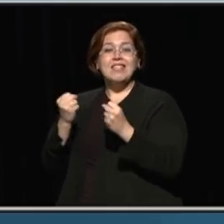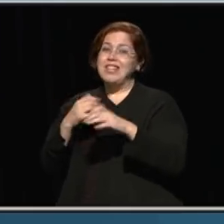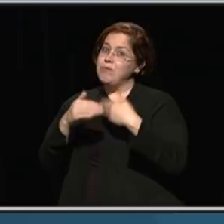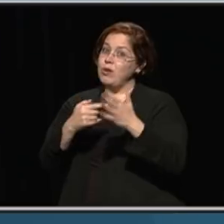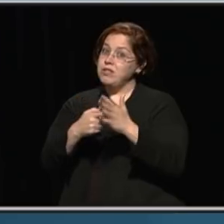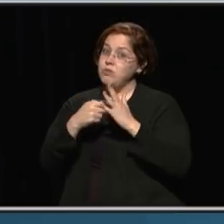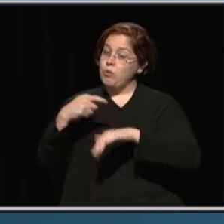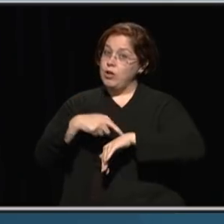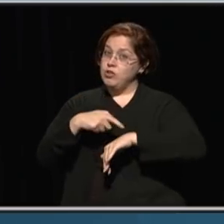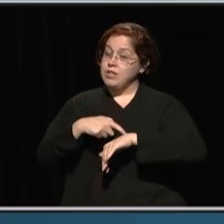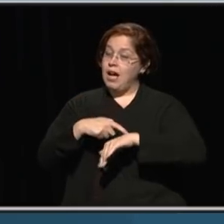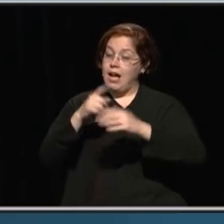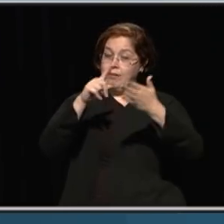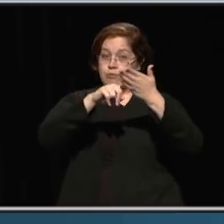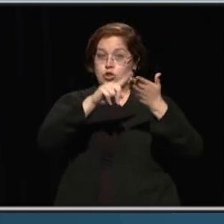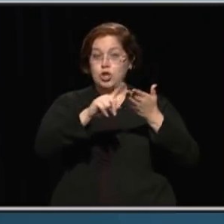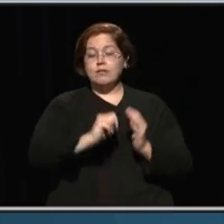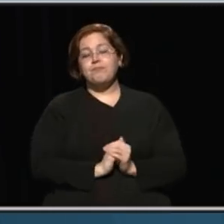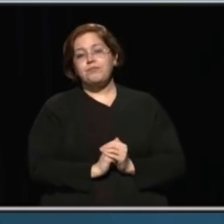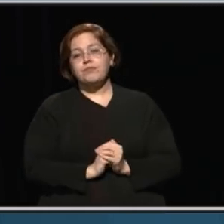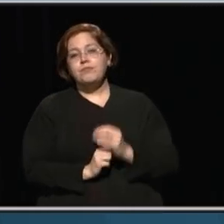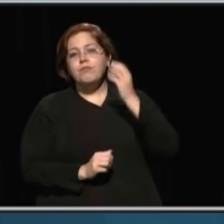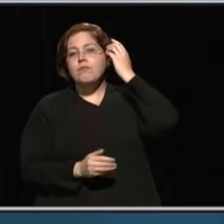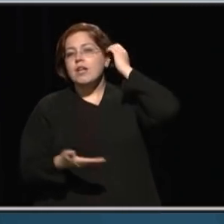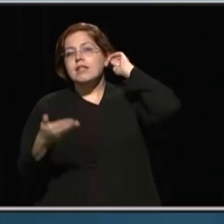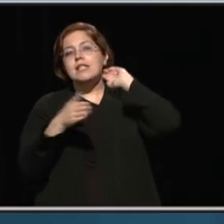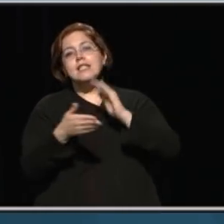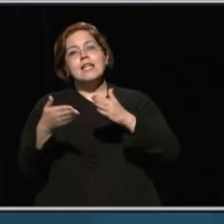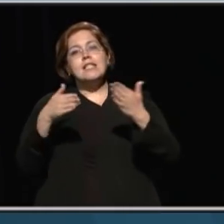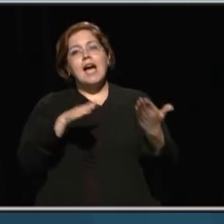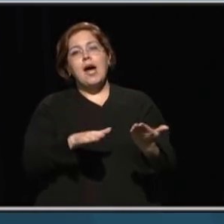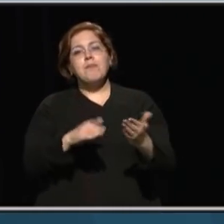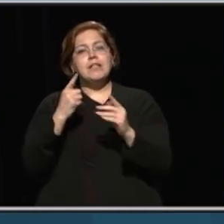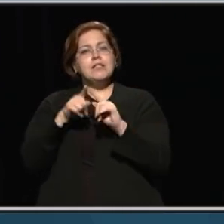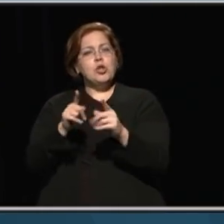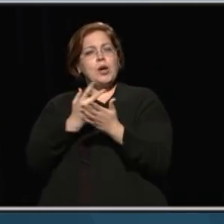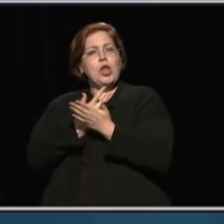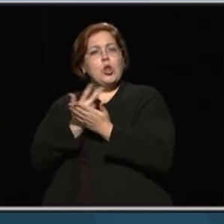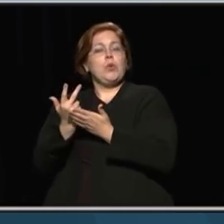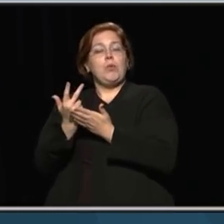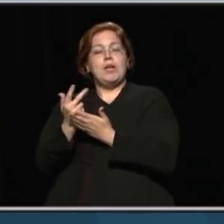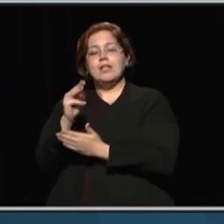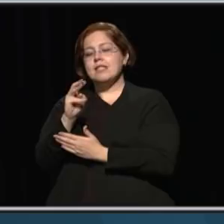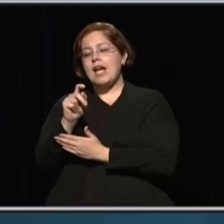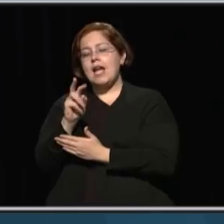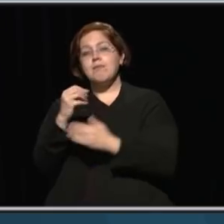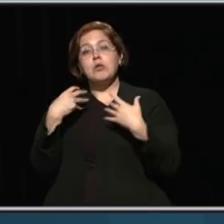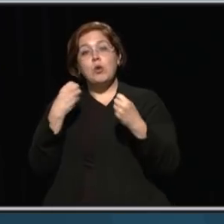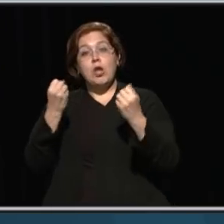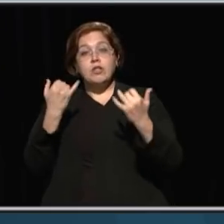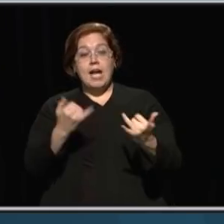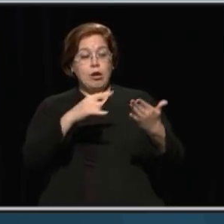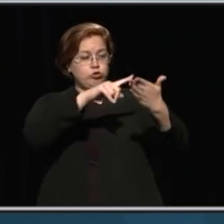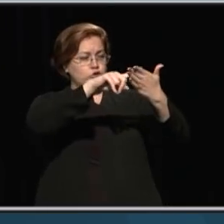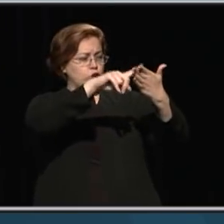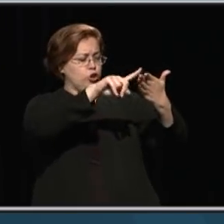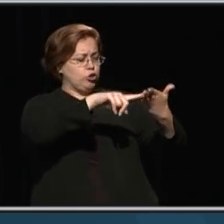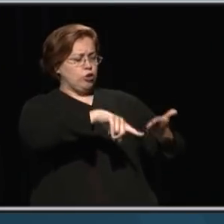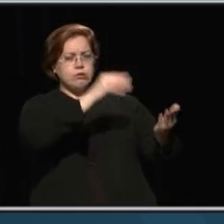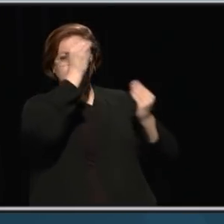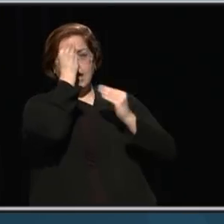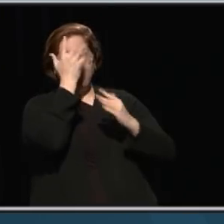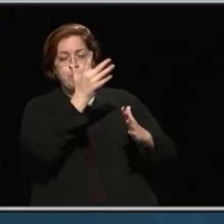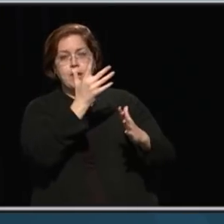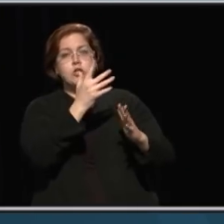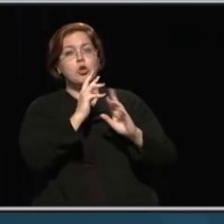of time to validate. These deaths occurred over the last 3 weeks, and Metro Health now verifies all that data,